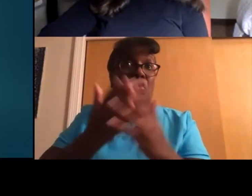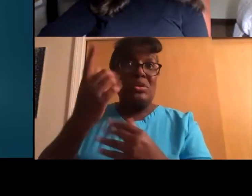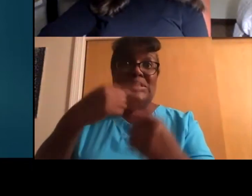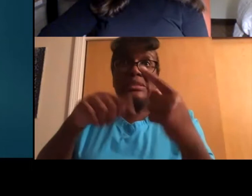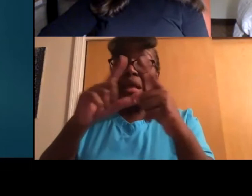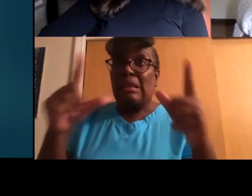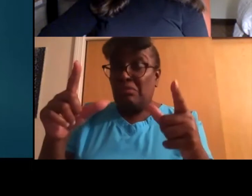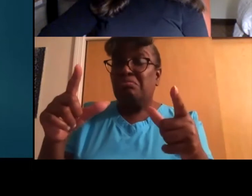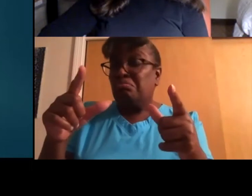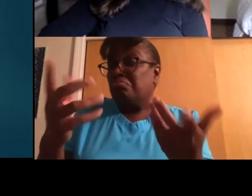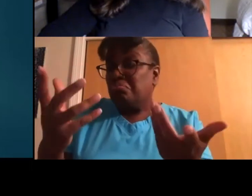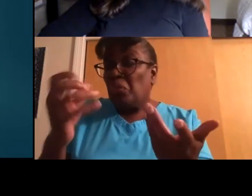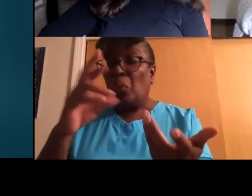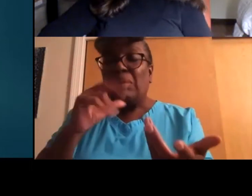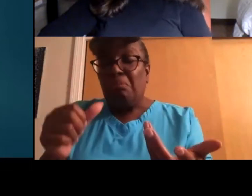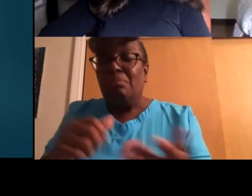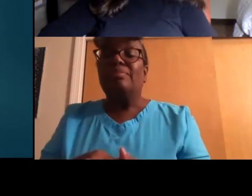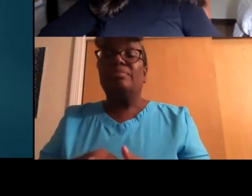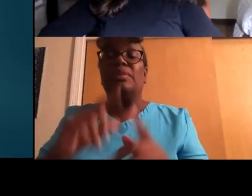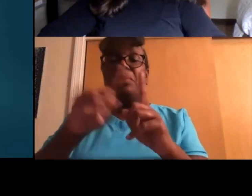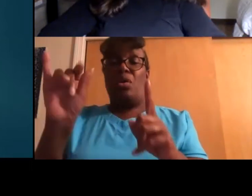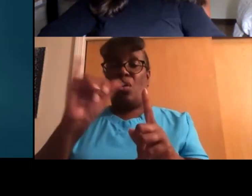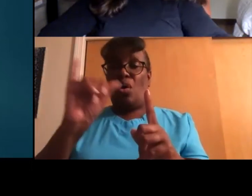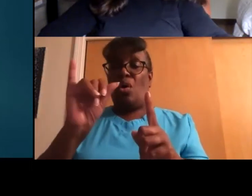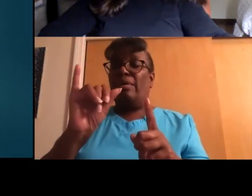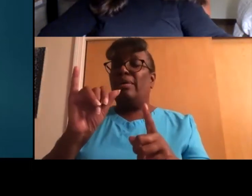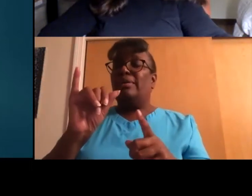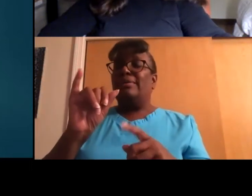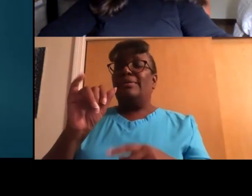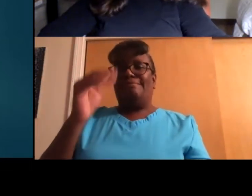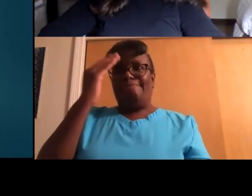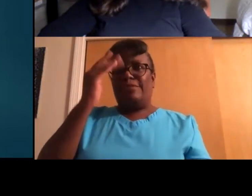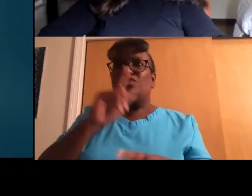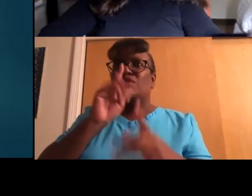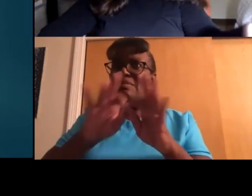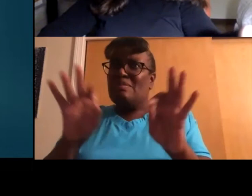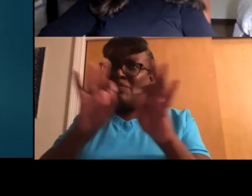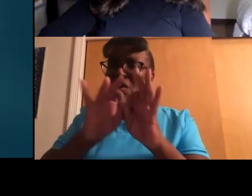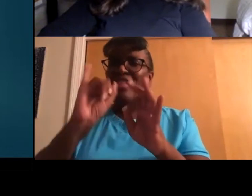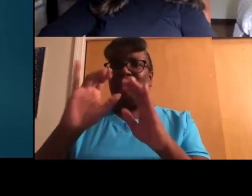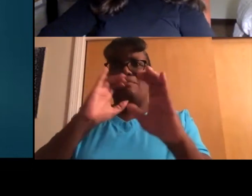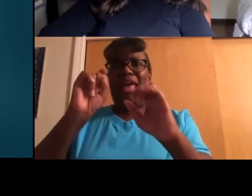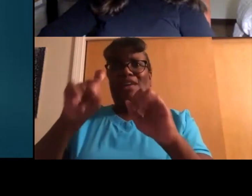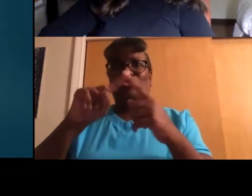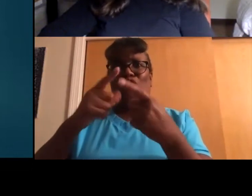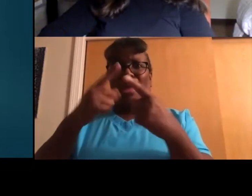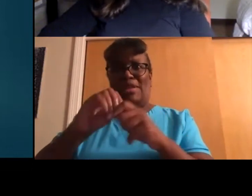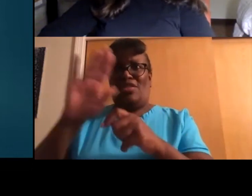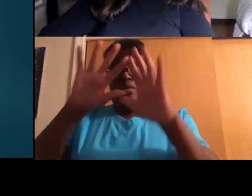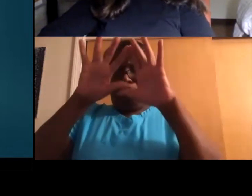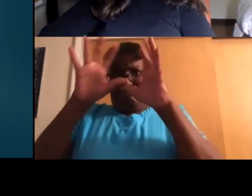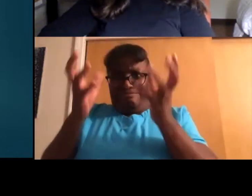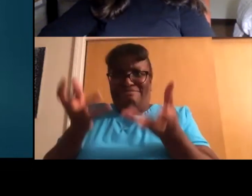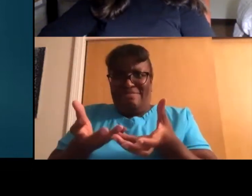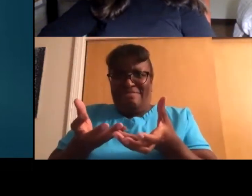it's also really important, besides knowing that communication needs to happen within their bubble, that that bubble can change